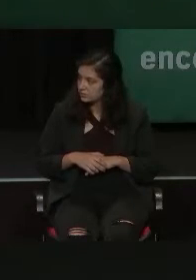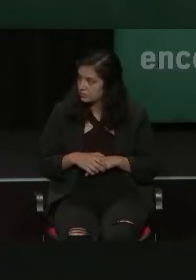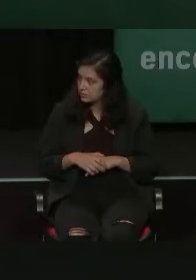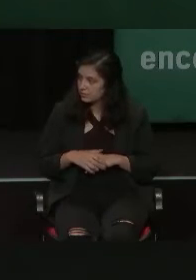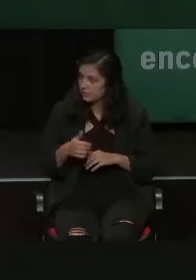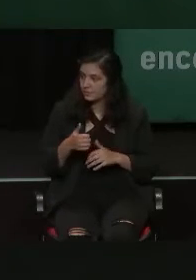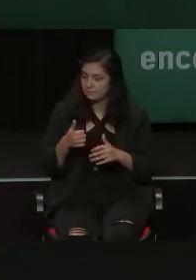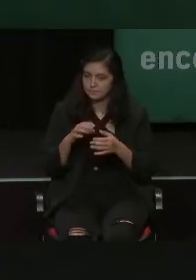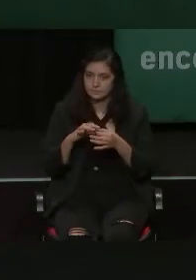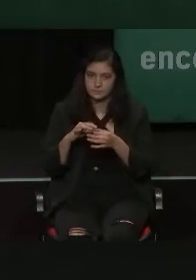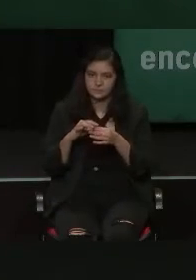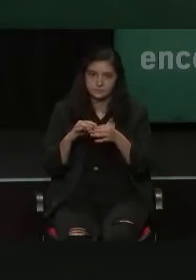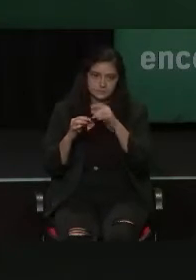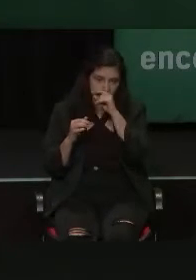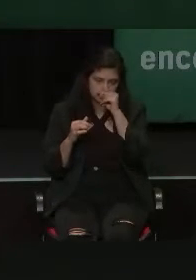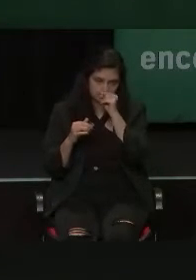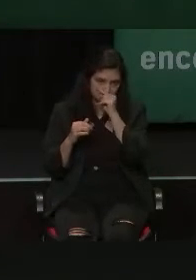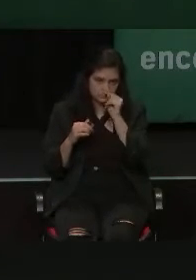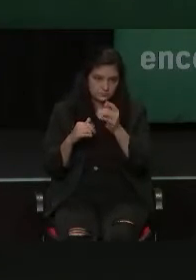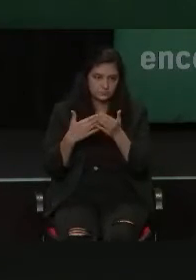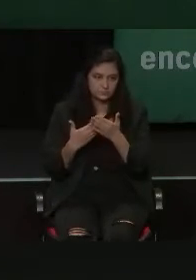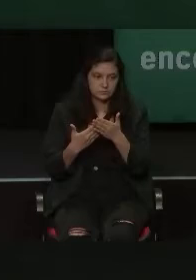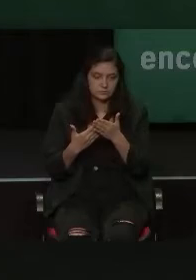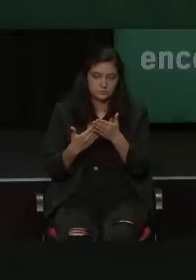biofilm infections, recalcitrance, have a